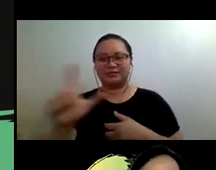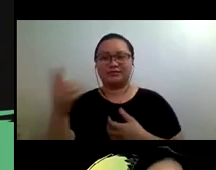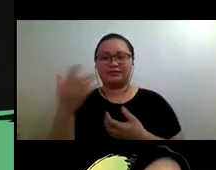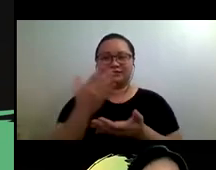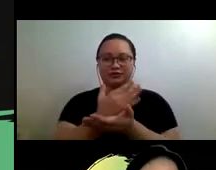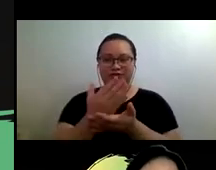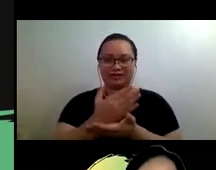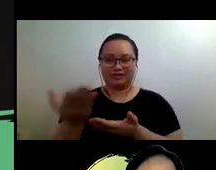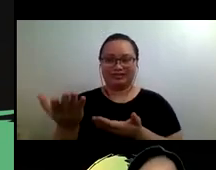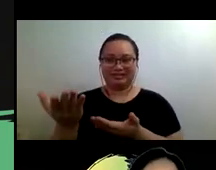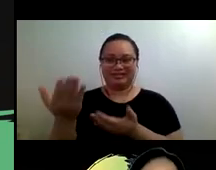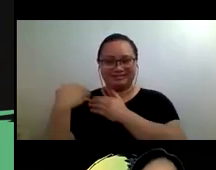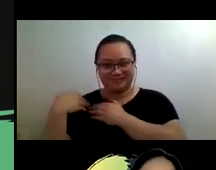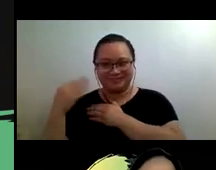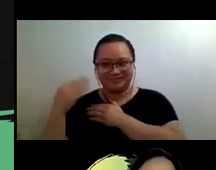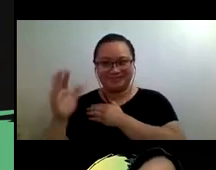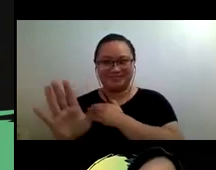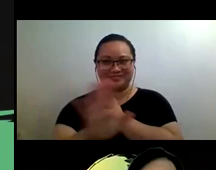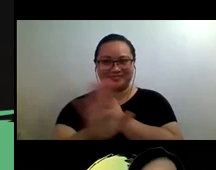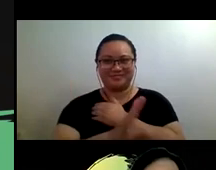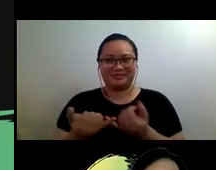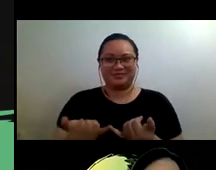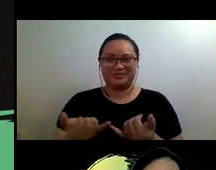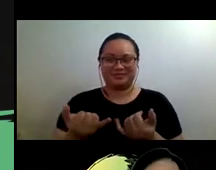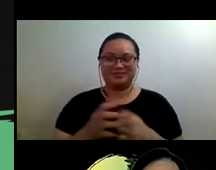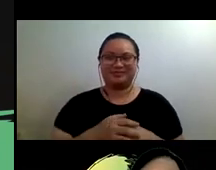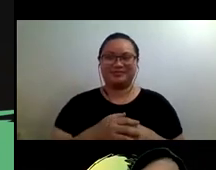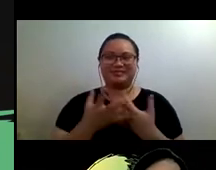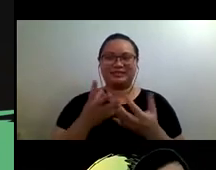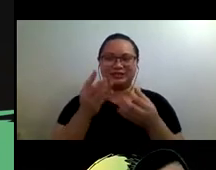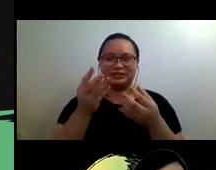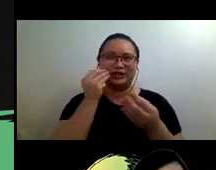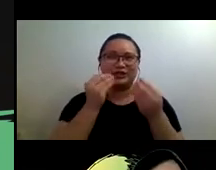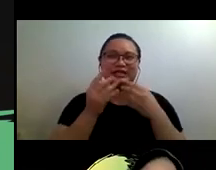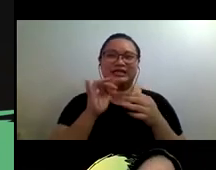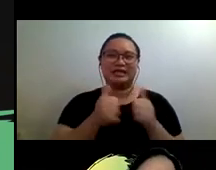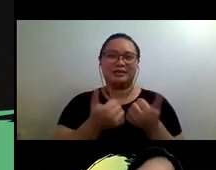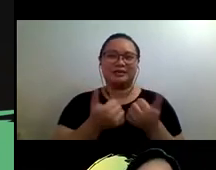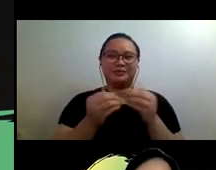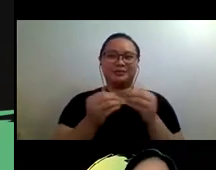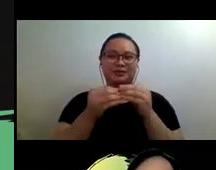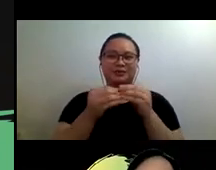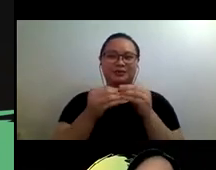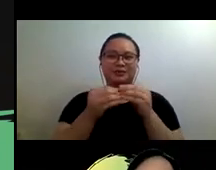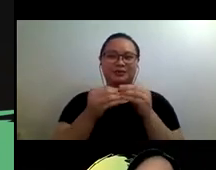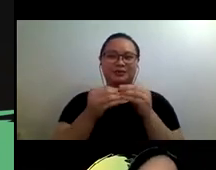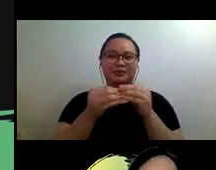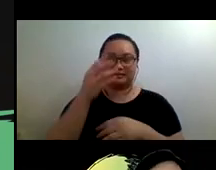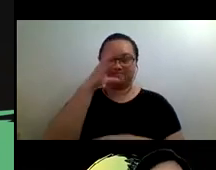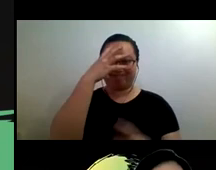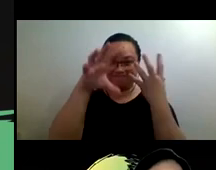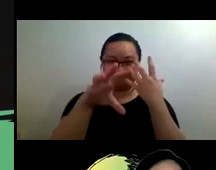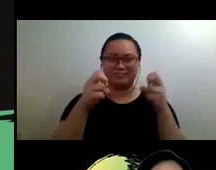load with us in learning how to be more sensitive and to empathize and even